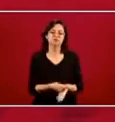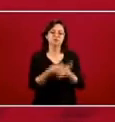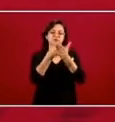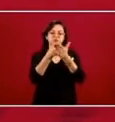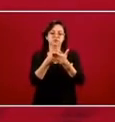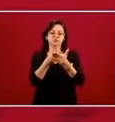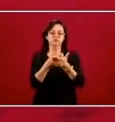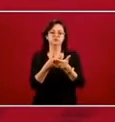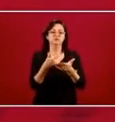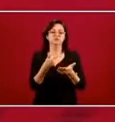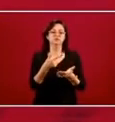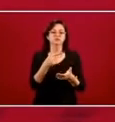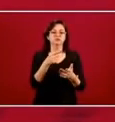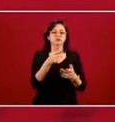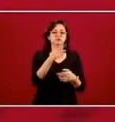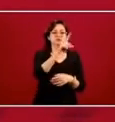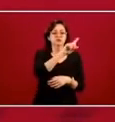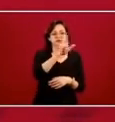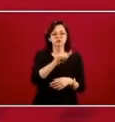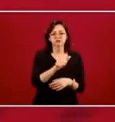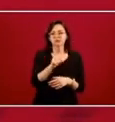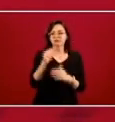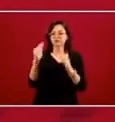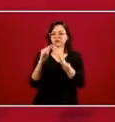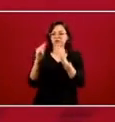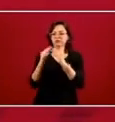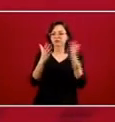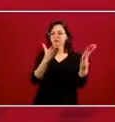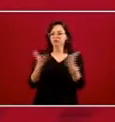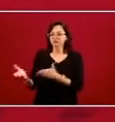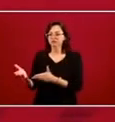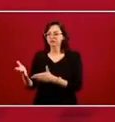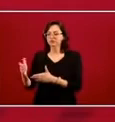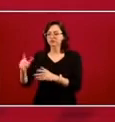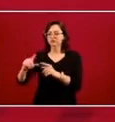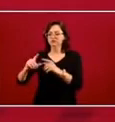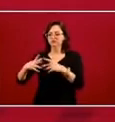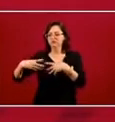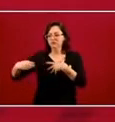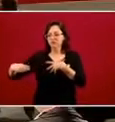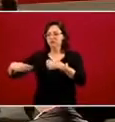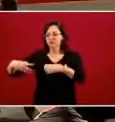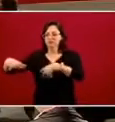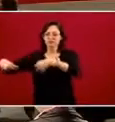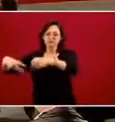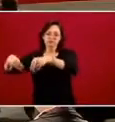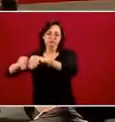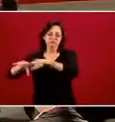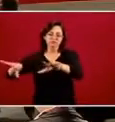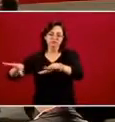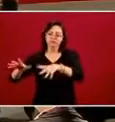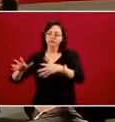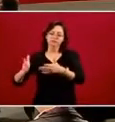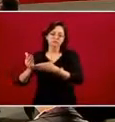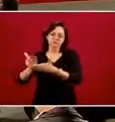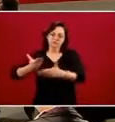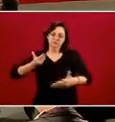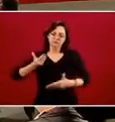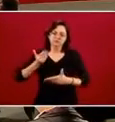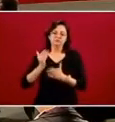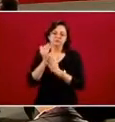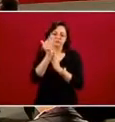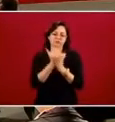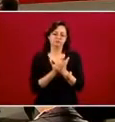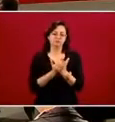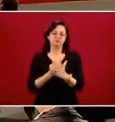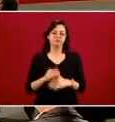to coming back to Mexico. So we really want to provide the adequate help and orientation to all